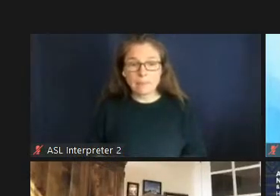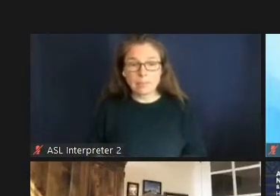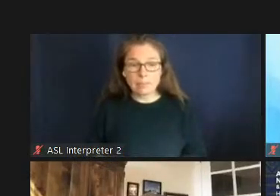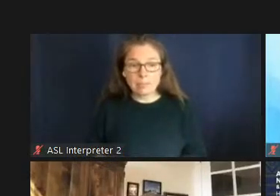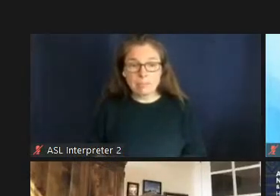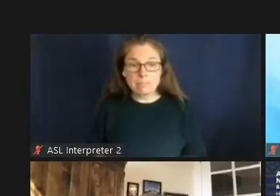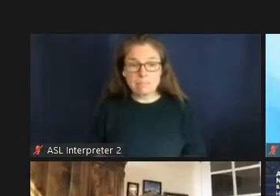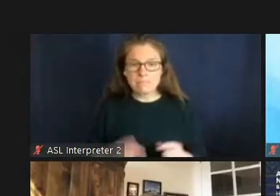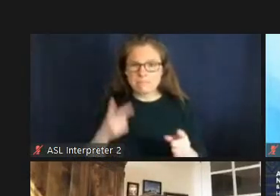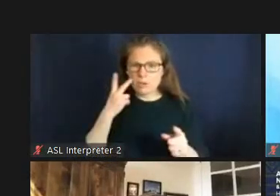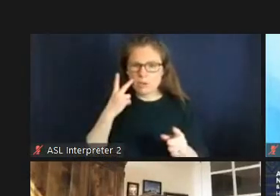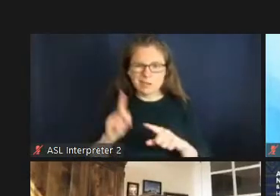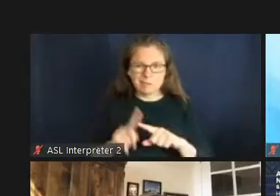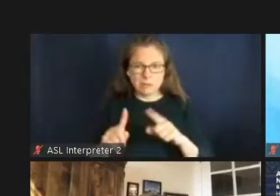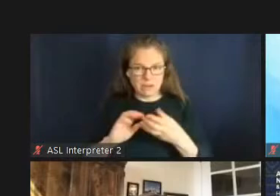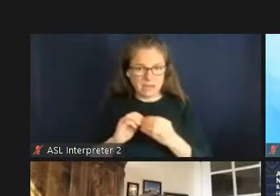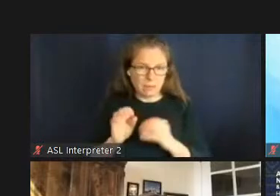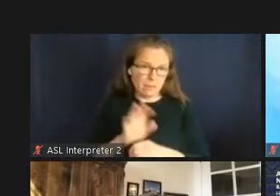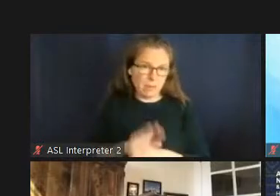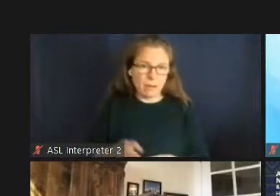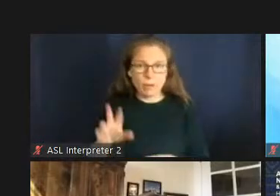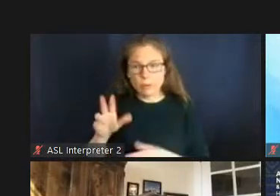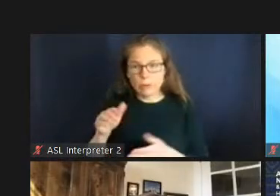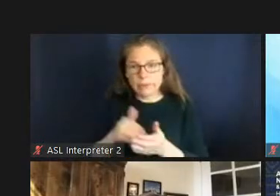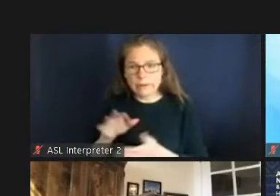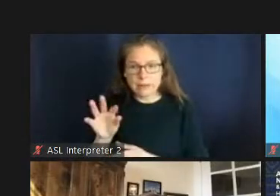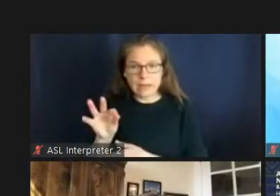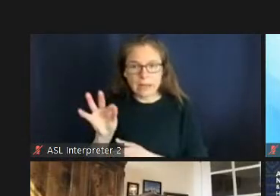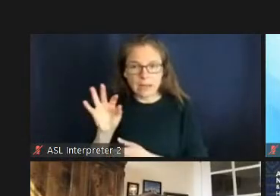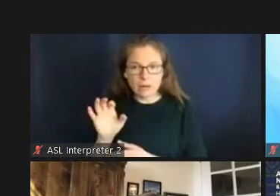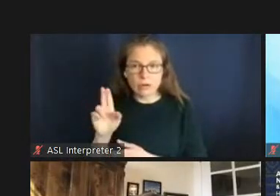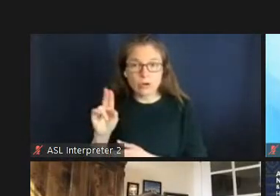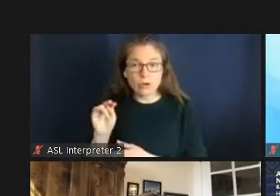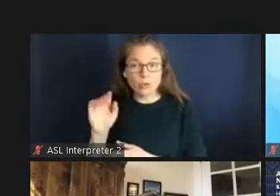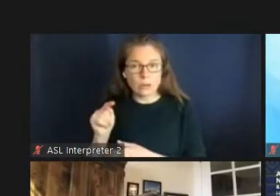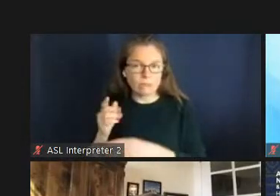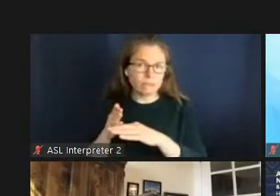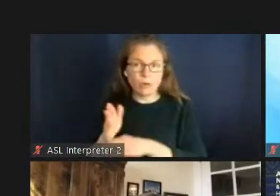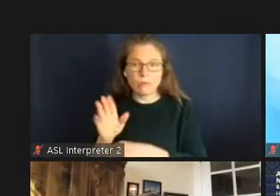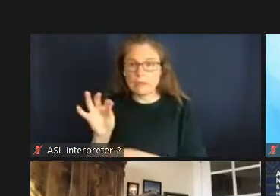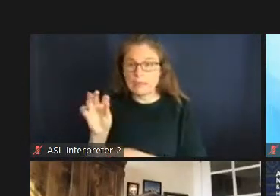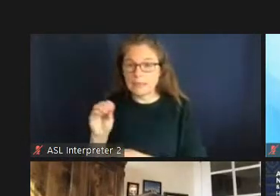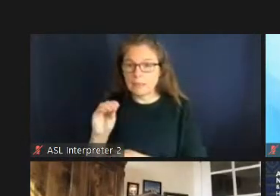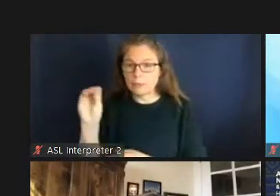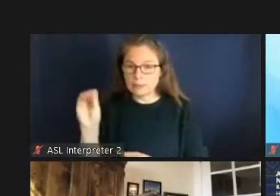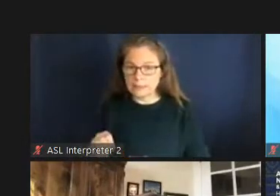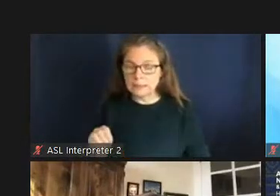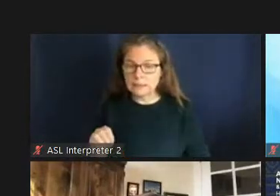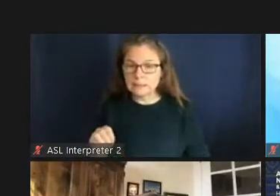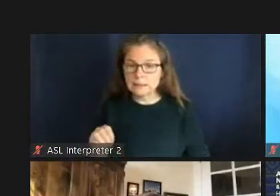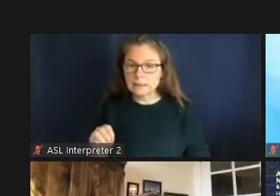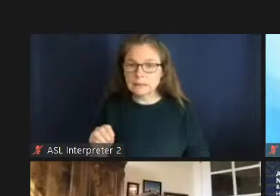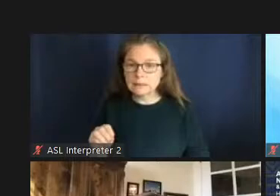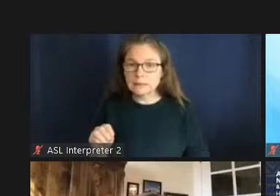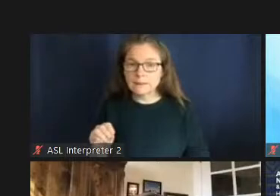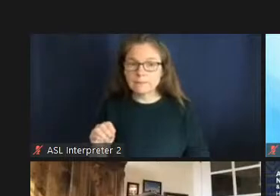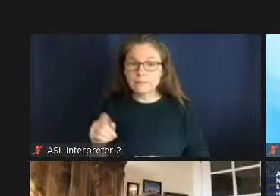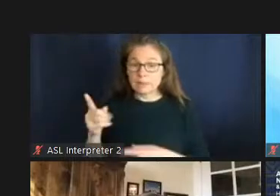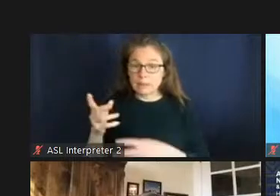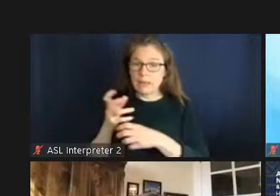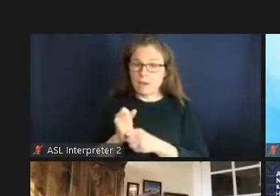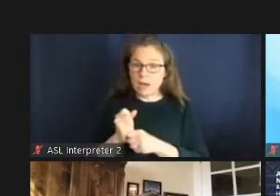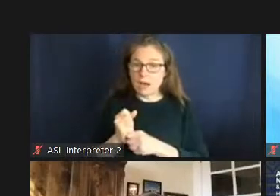there, about 3,900 units, really more than 90% of the total expected units have received a land